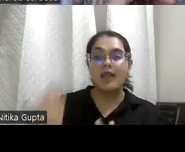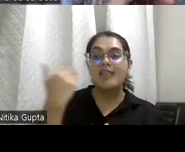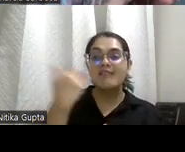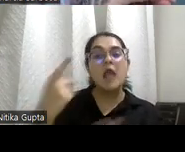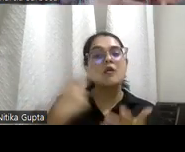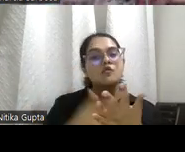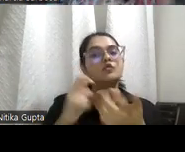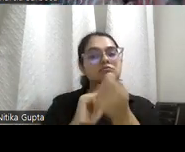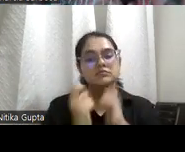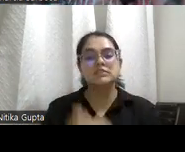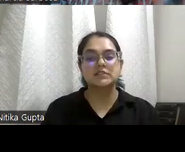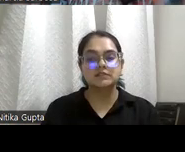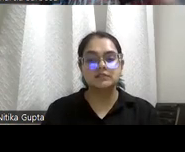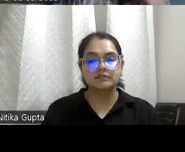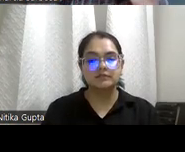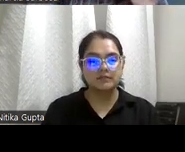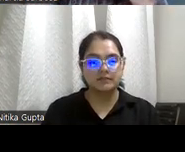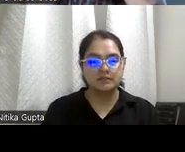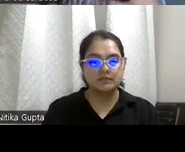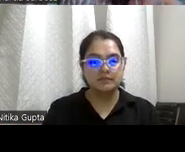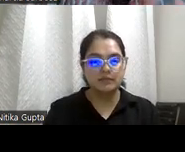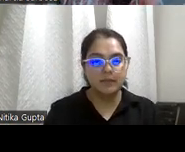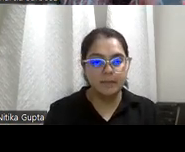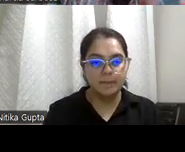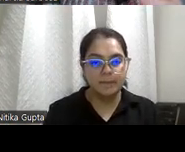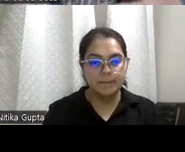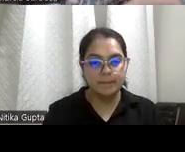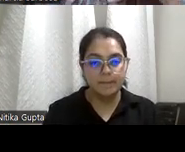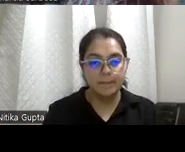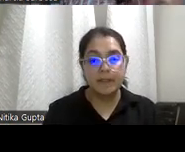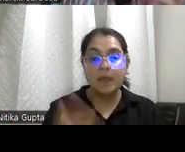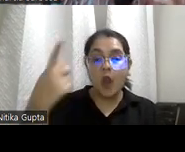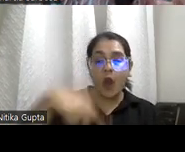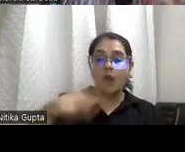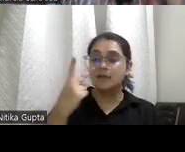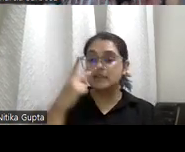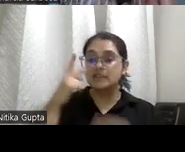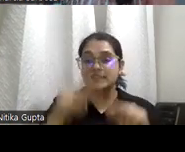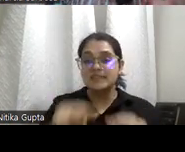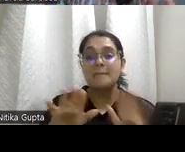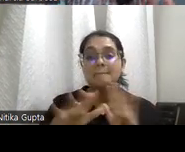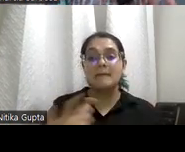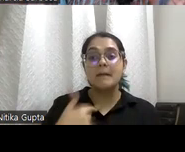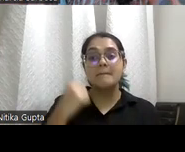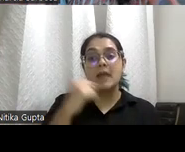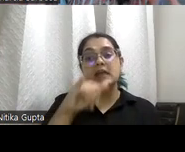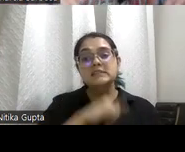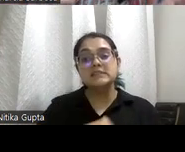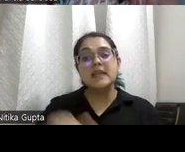rule. The best world will be the world that looks to the individuals and all the individuals have the same